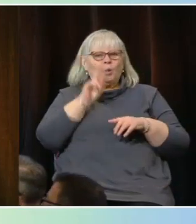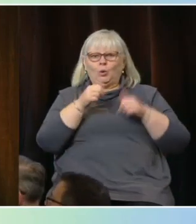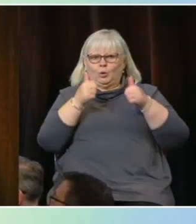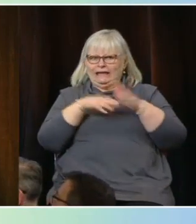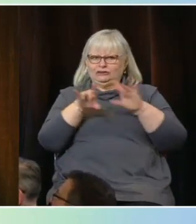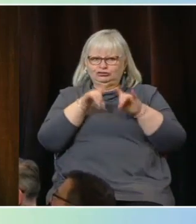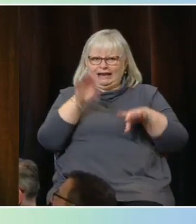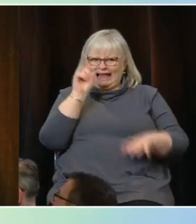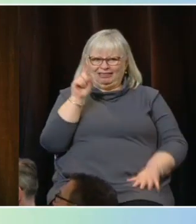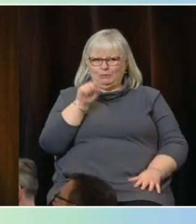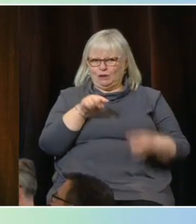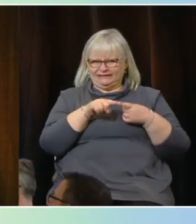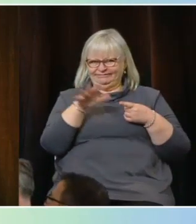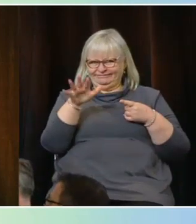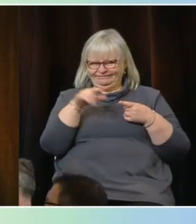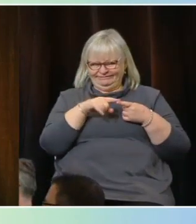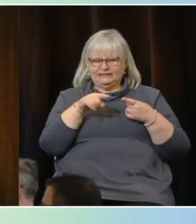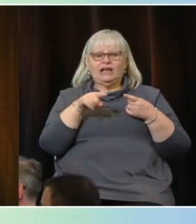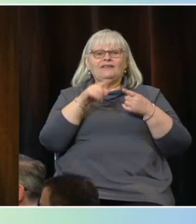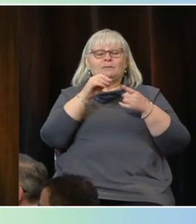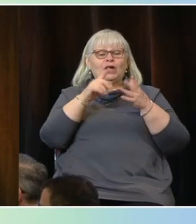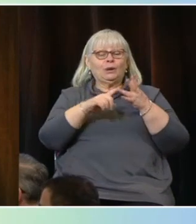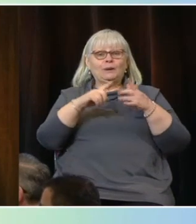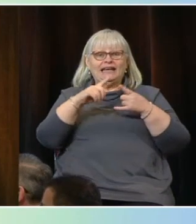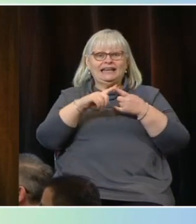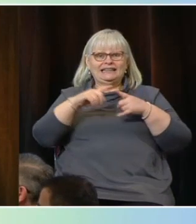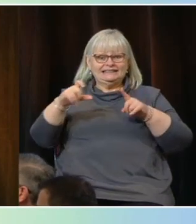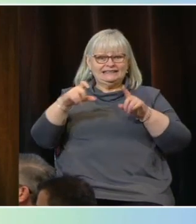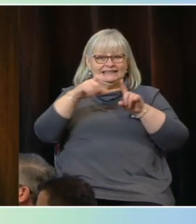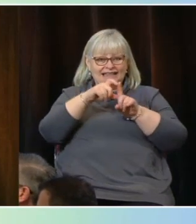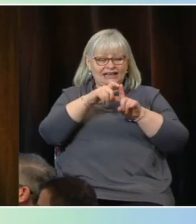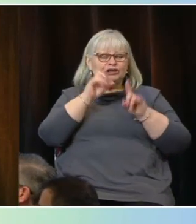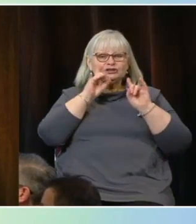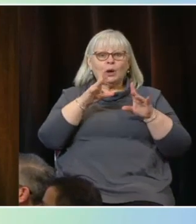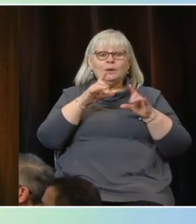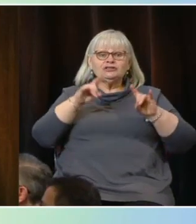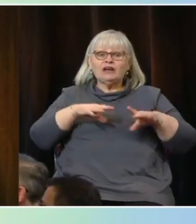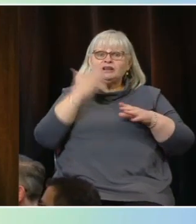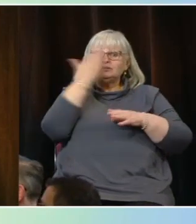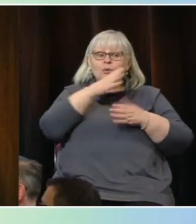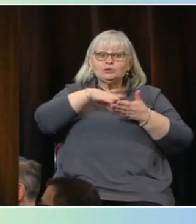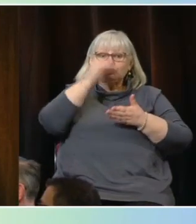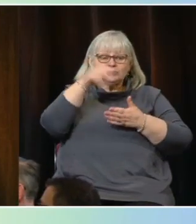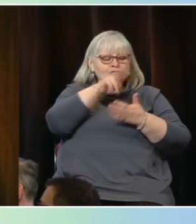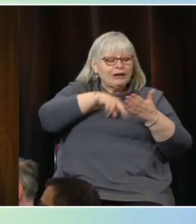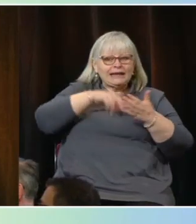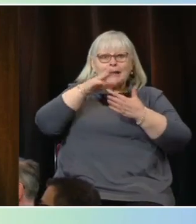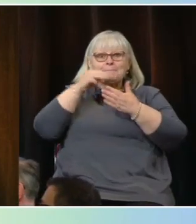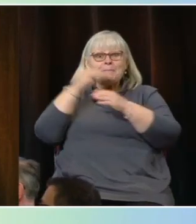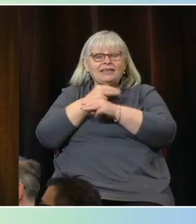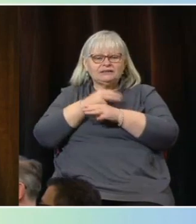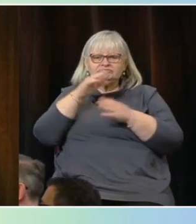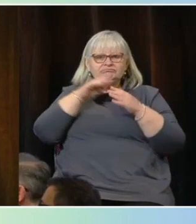hot for Australia data from the oecd shows that the performance of Australian school students in reading and maths is